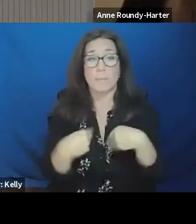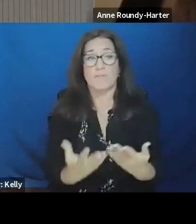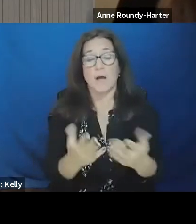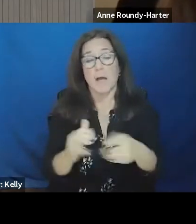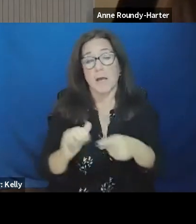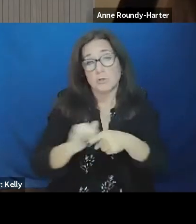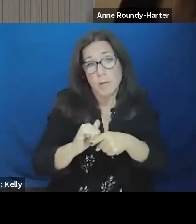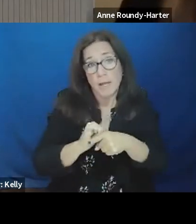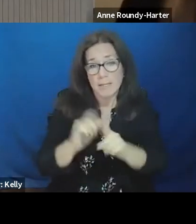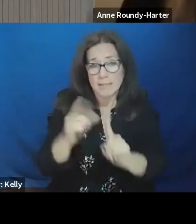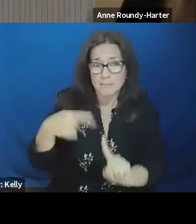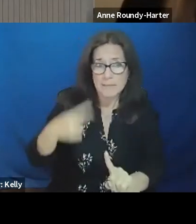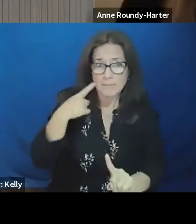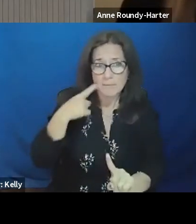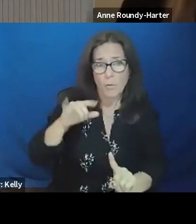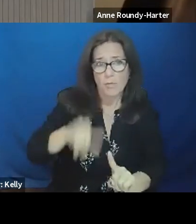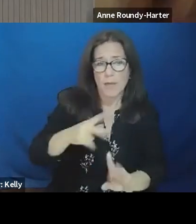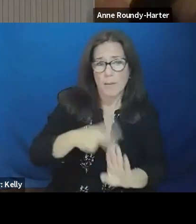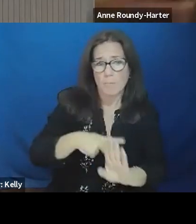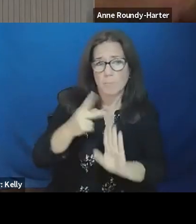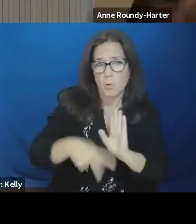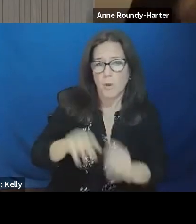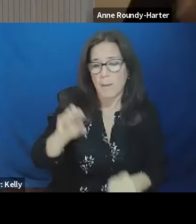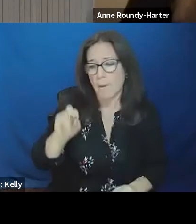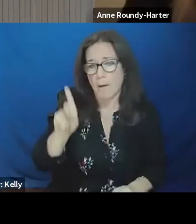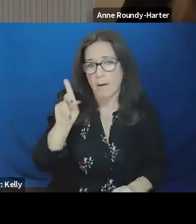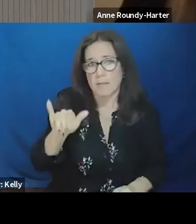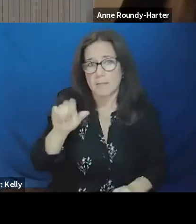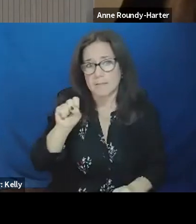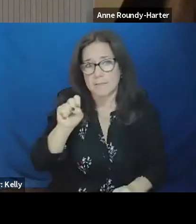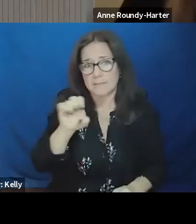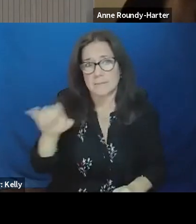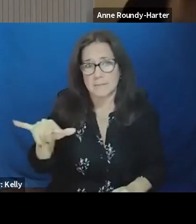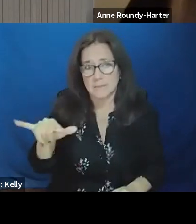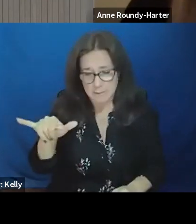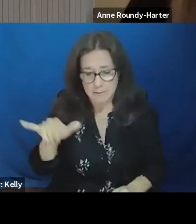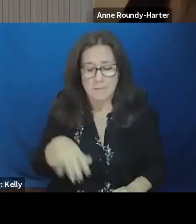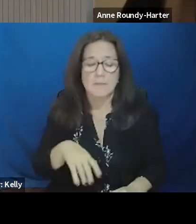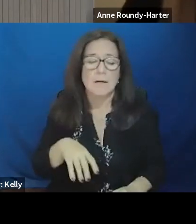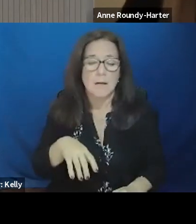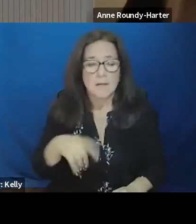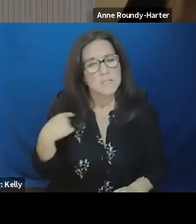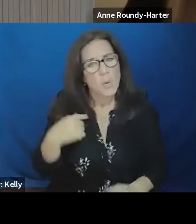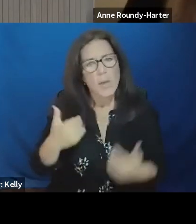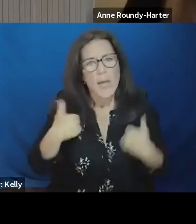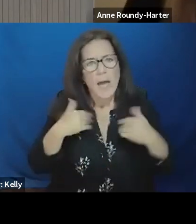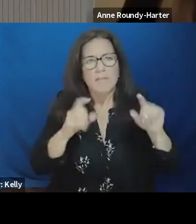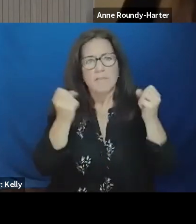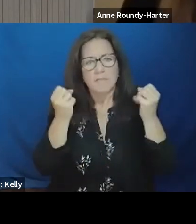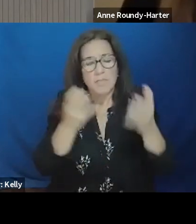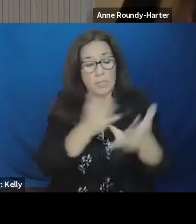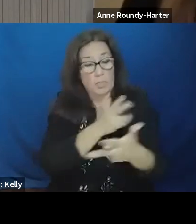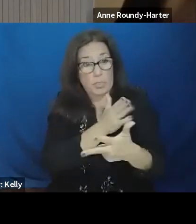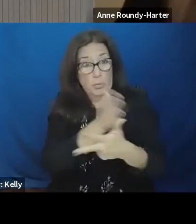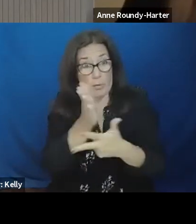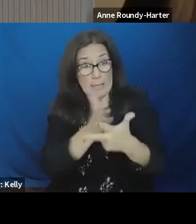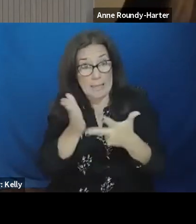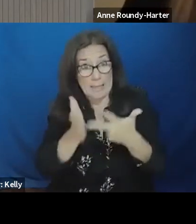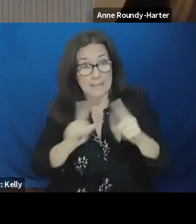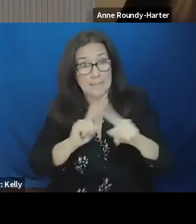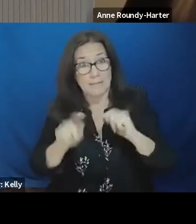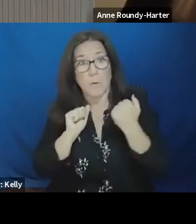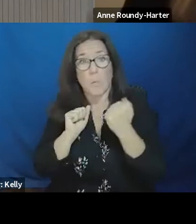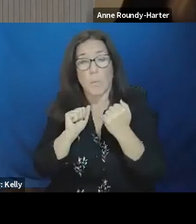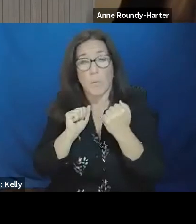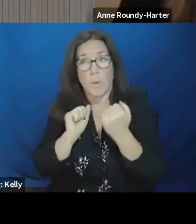again, that's also on June 4th. So really we have multiple layers of looking at the curriculum, but it's all designed to be around standards.